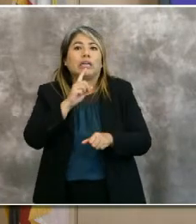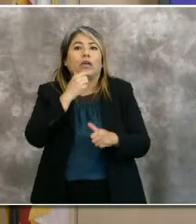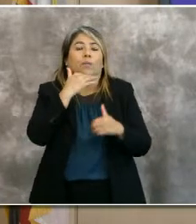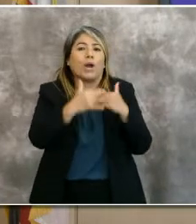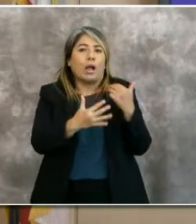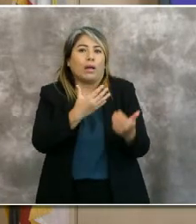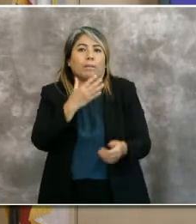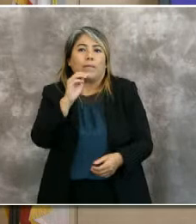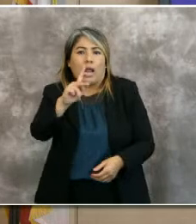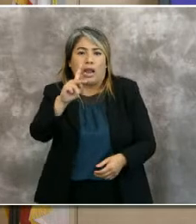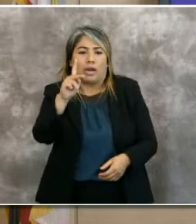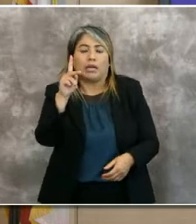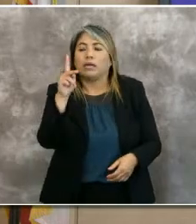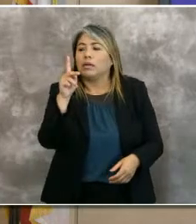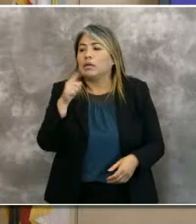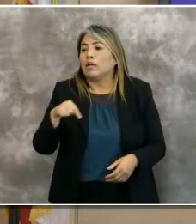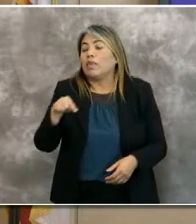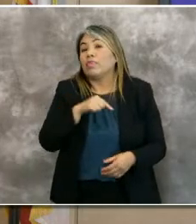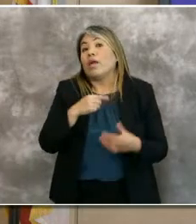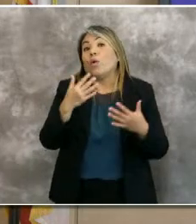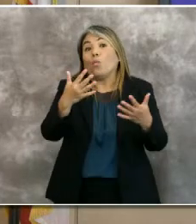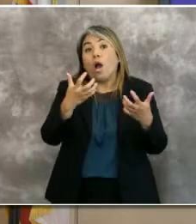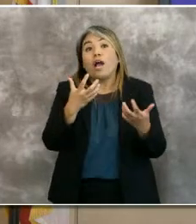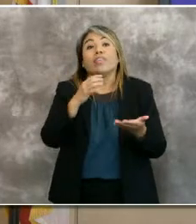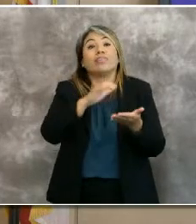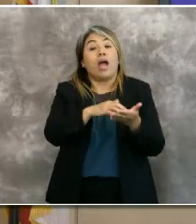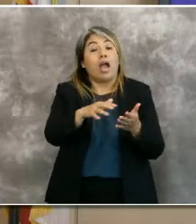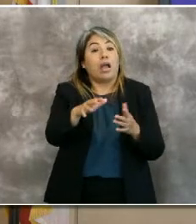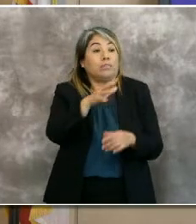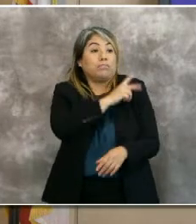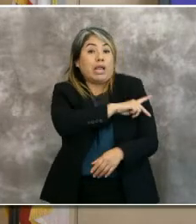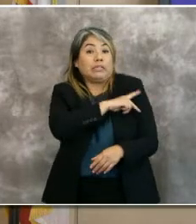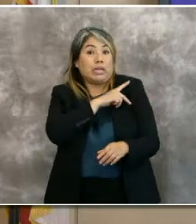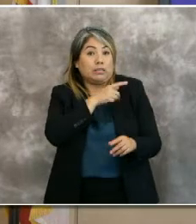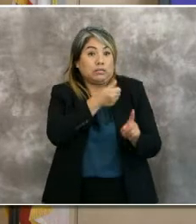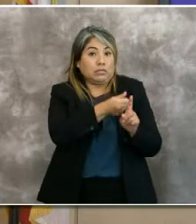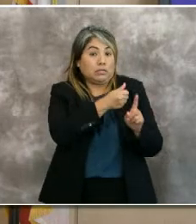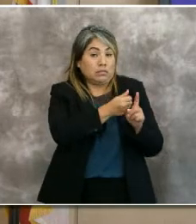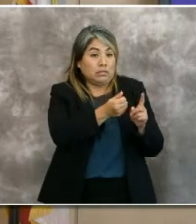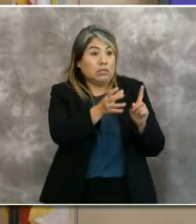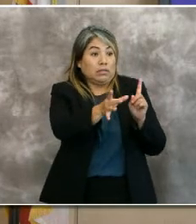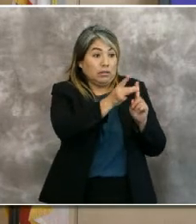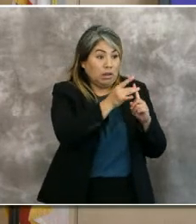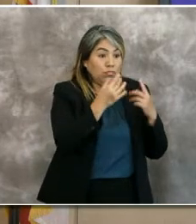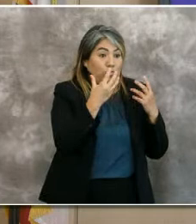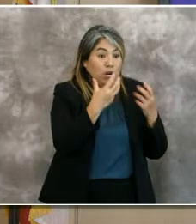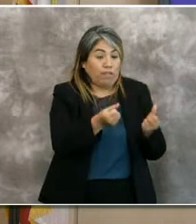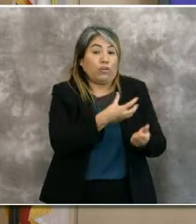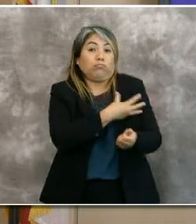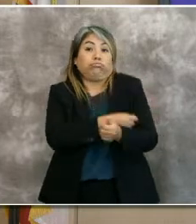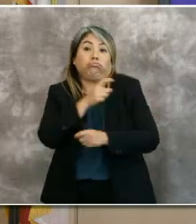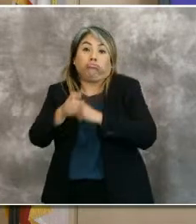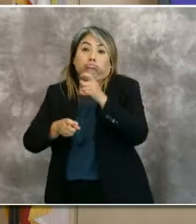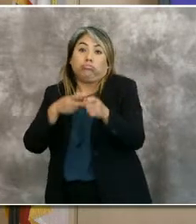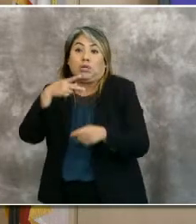Bank, which is seeking recovered COVID-19 patients to donate valuable convalescent